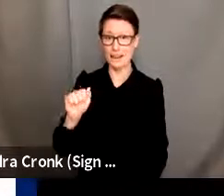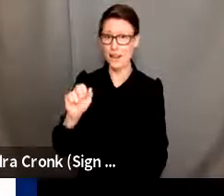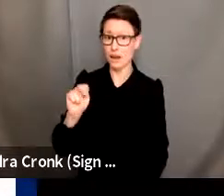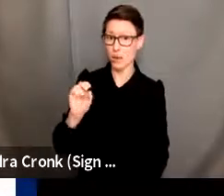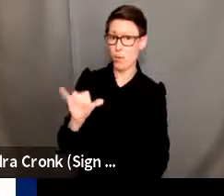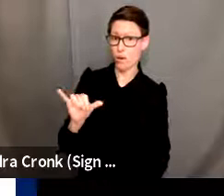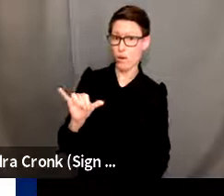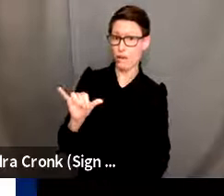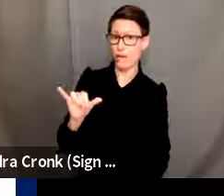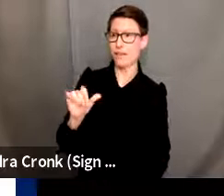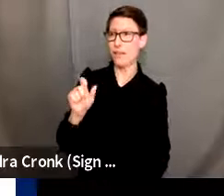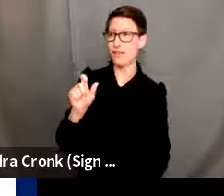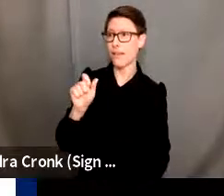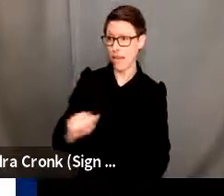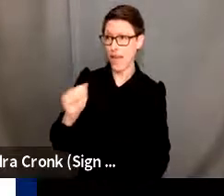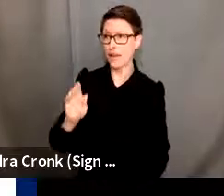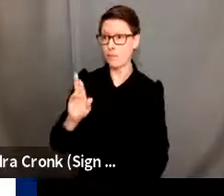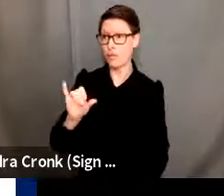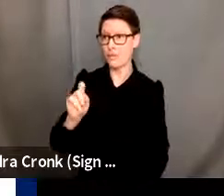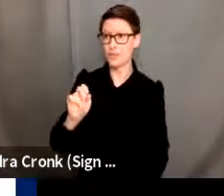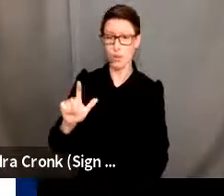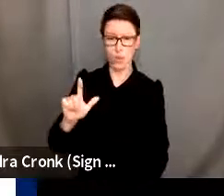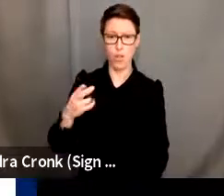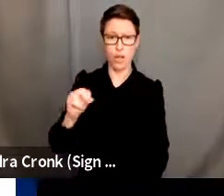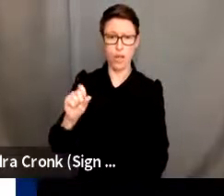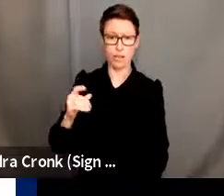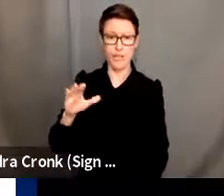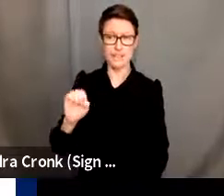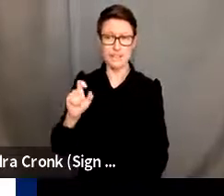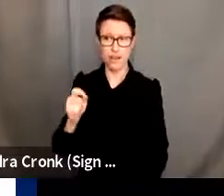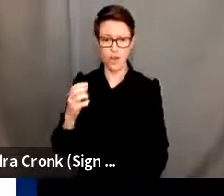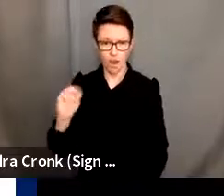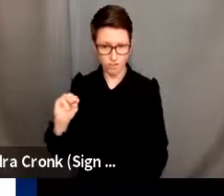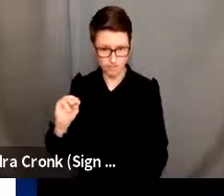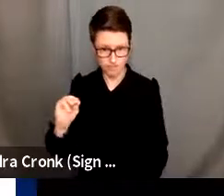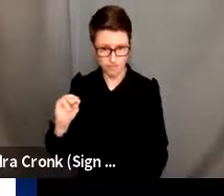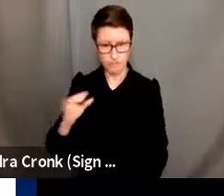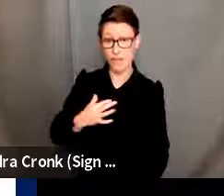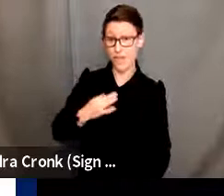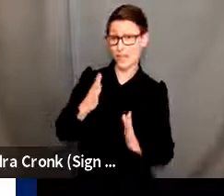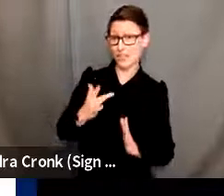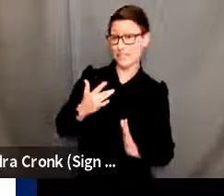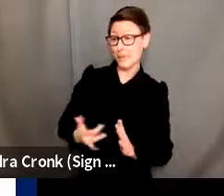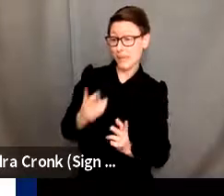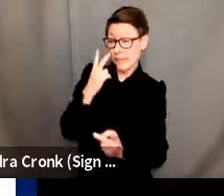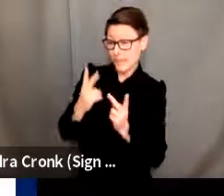victoria.cananoy@bristolhospice.com. Volunteers typically visit a patient 2 to 4 times a month. Volunteers